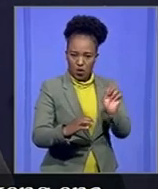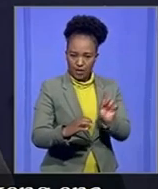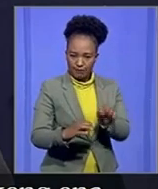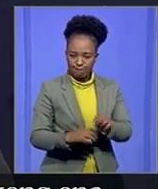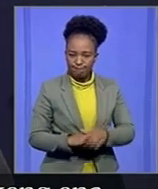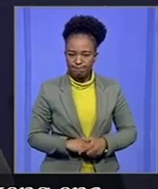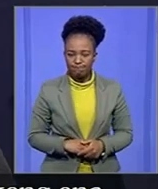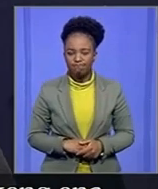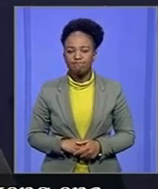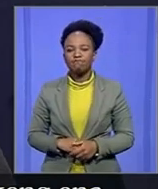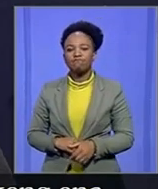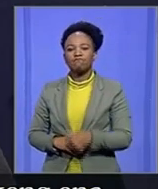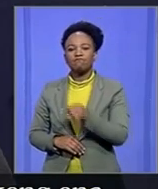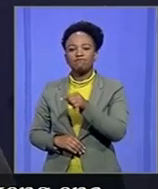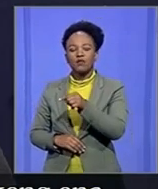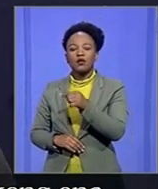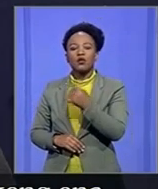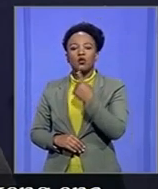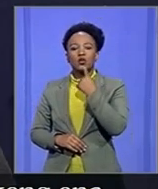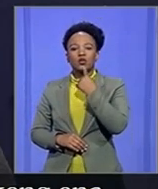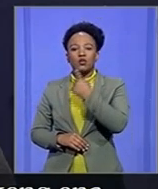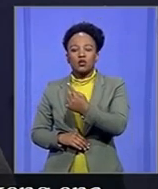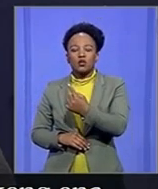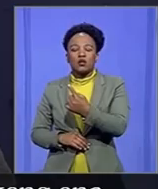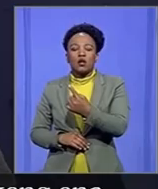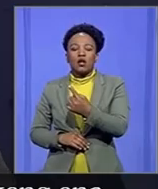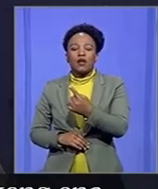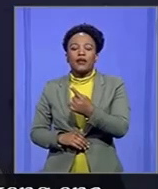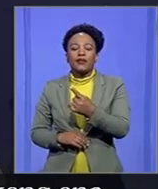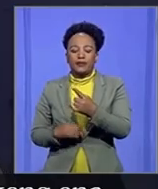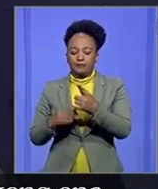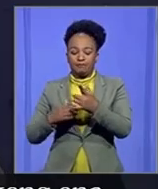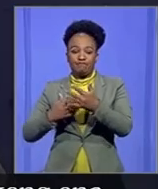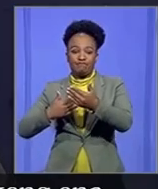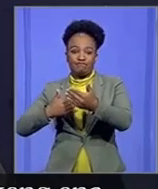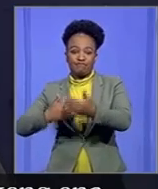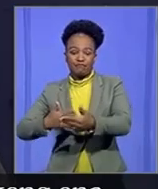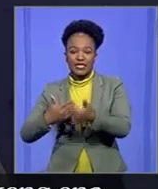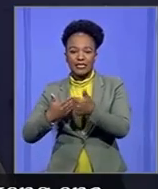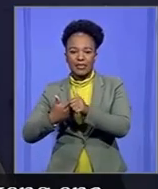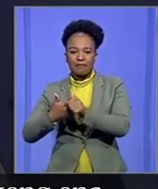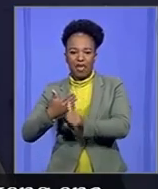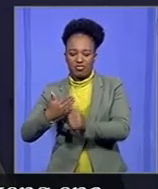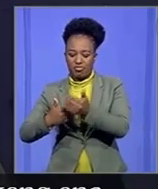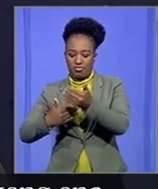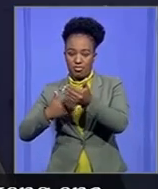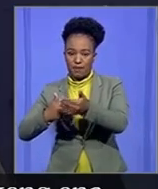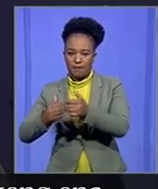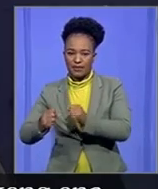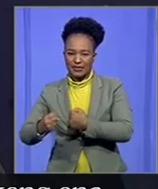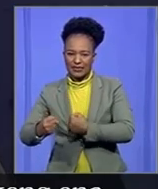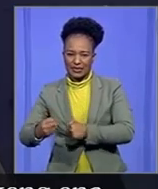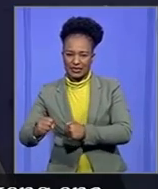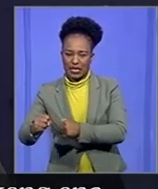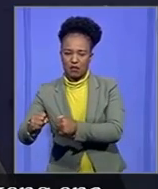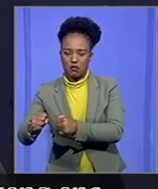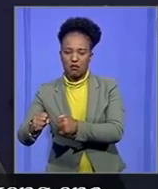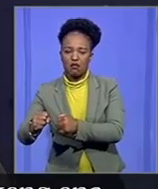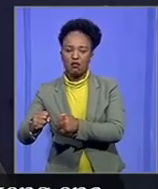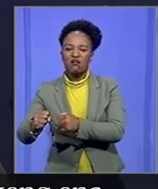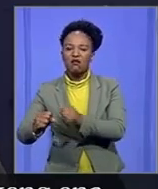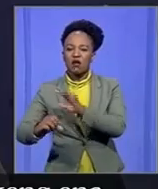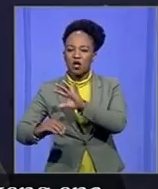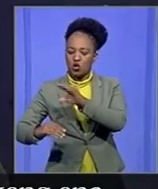re se bitsang the medium term strategic framework, mo go tla be re lebeletse gore ke eng se e leng gore se fitlheletswe ga